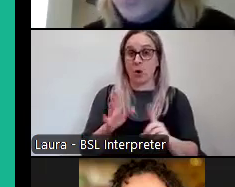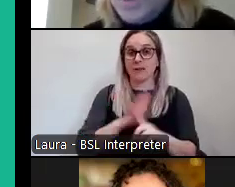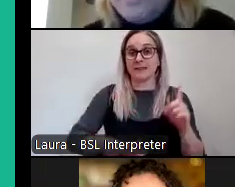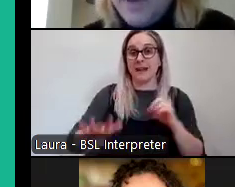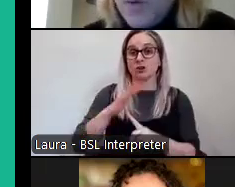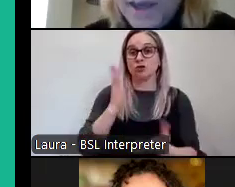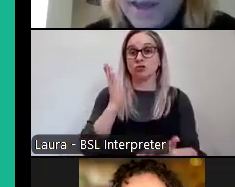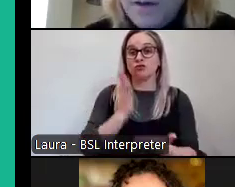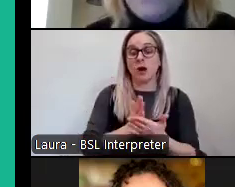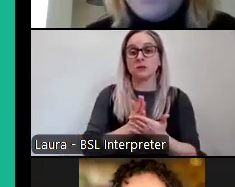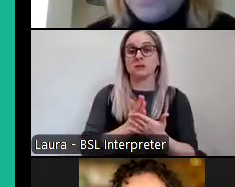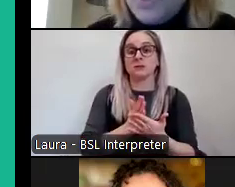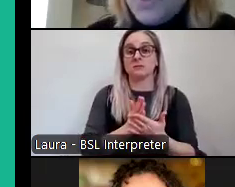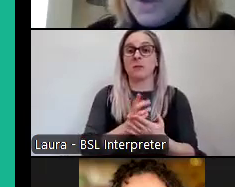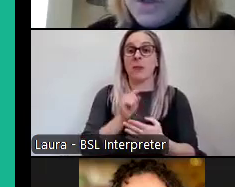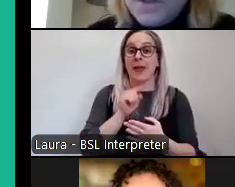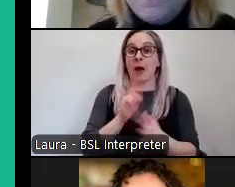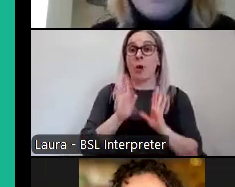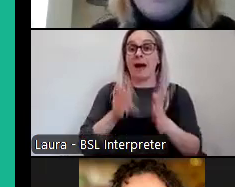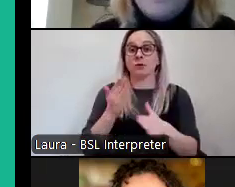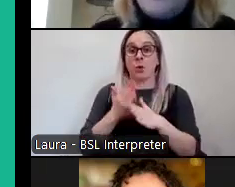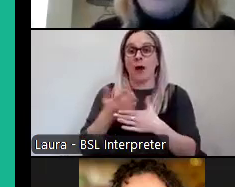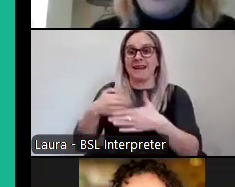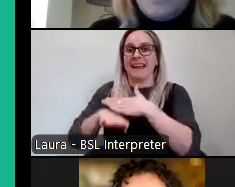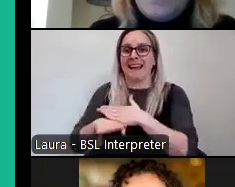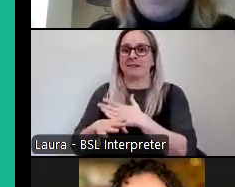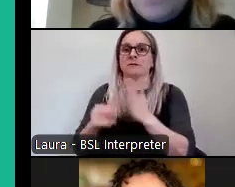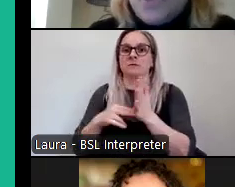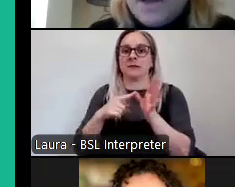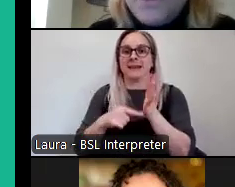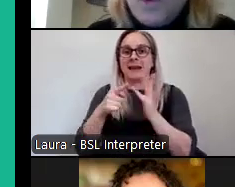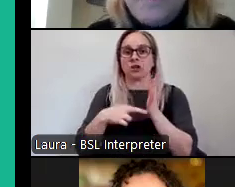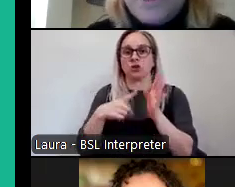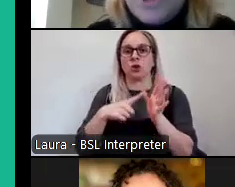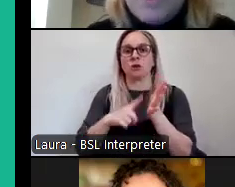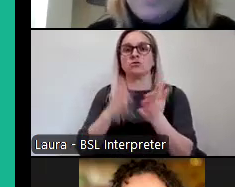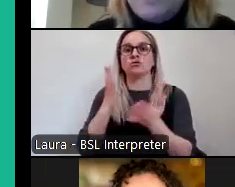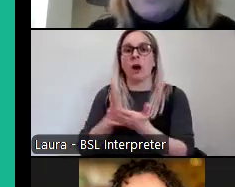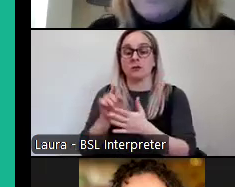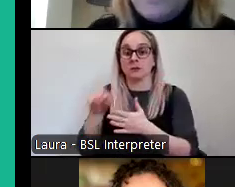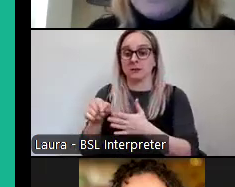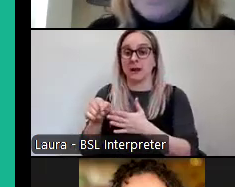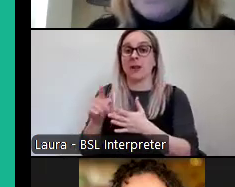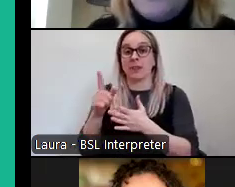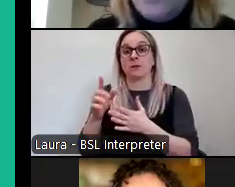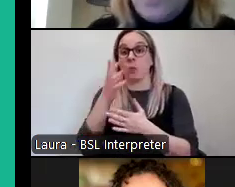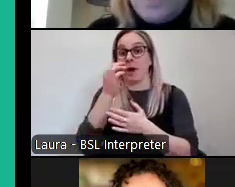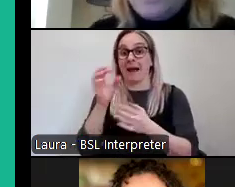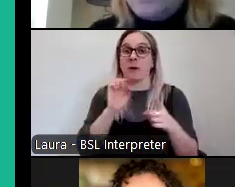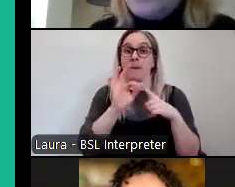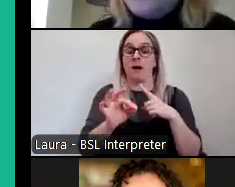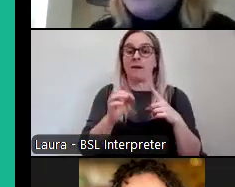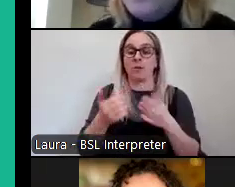is for an employee of the National Trust. The Transform Fellowship, that is